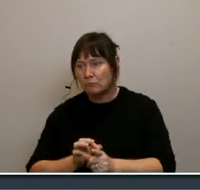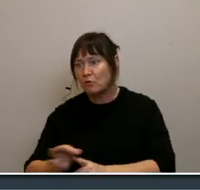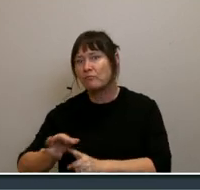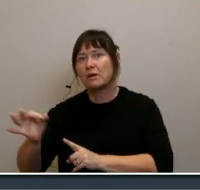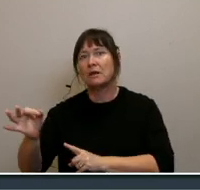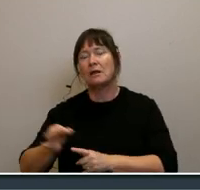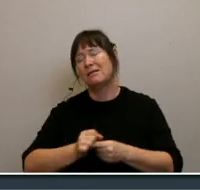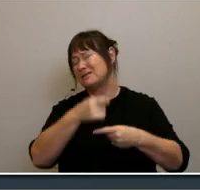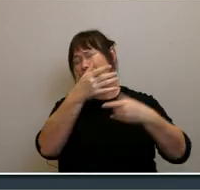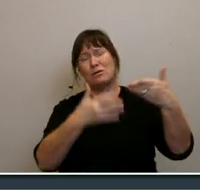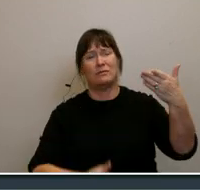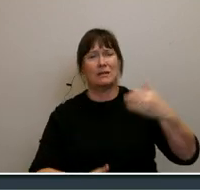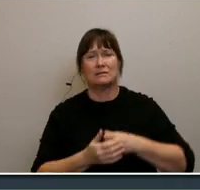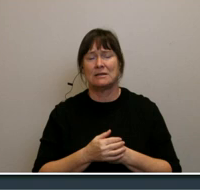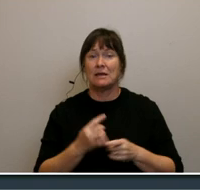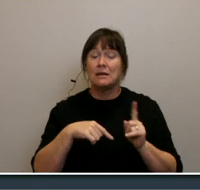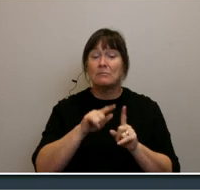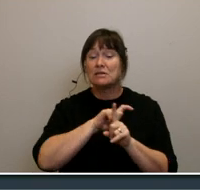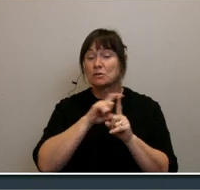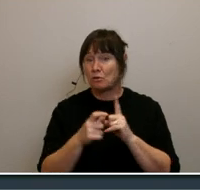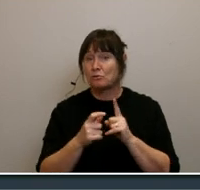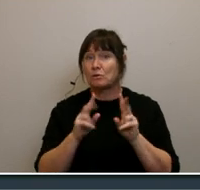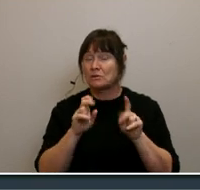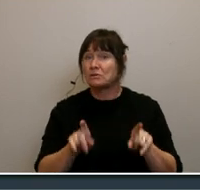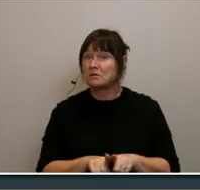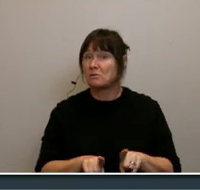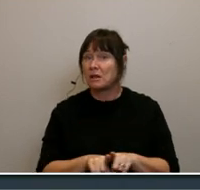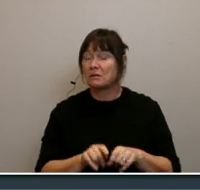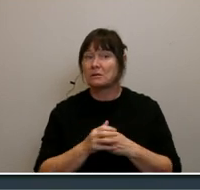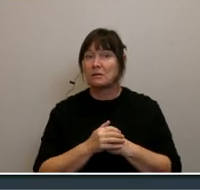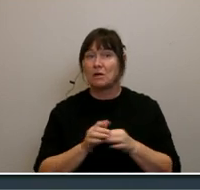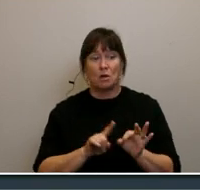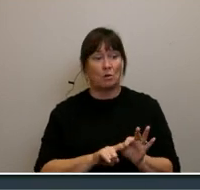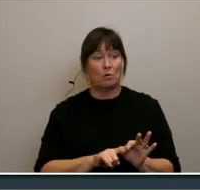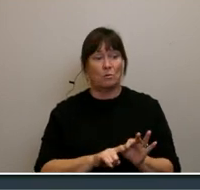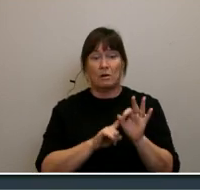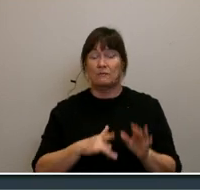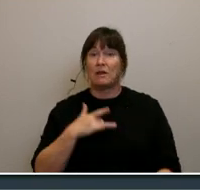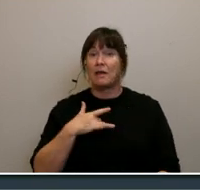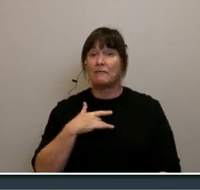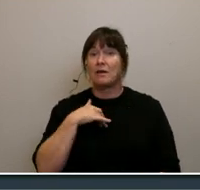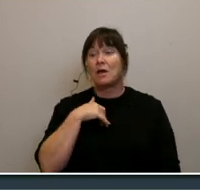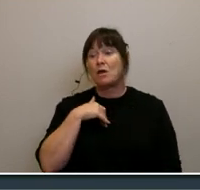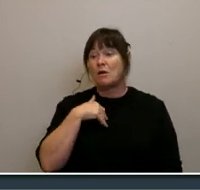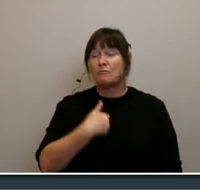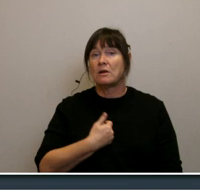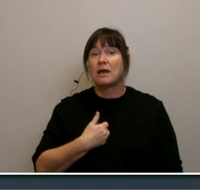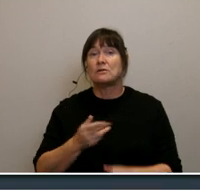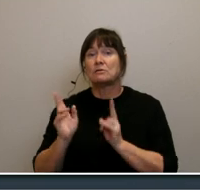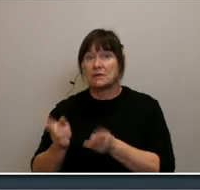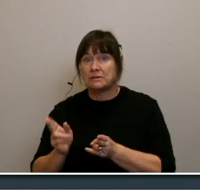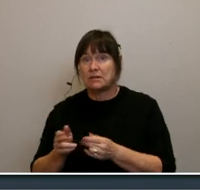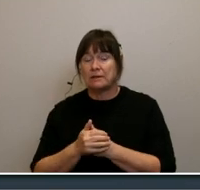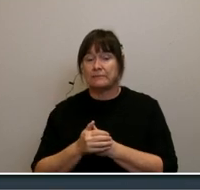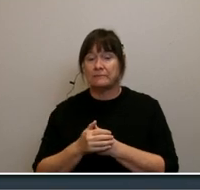going. It's quite a long one, and a lot of cultural icons as well. It's simply the quality of our life depends on nature, and we're here to